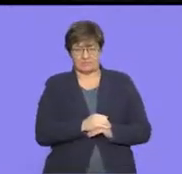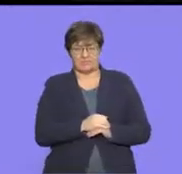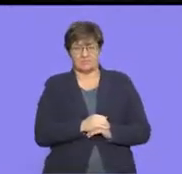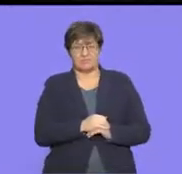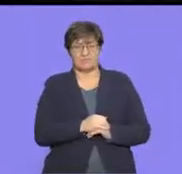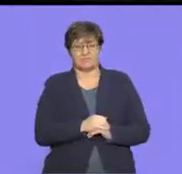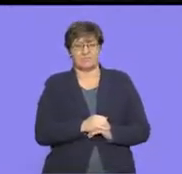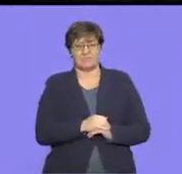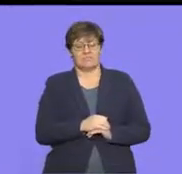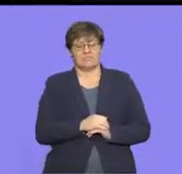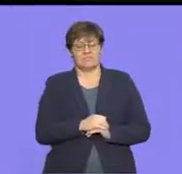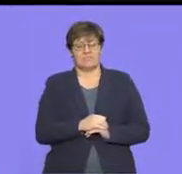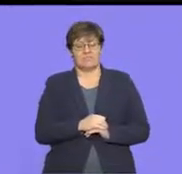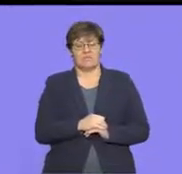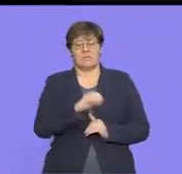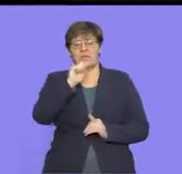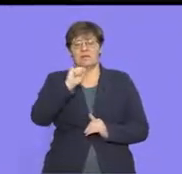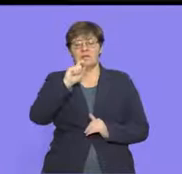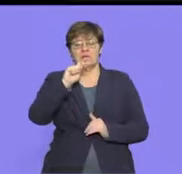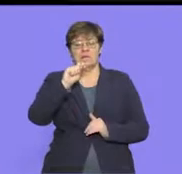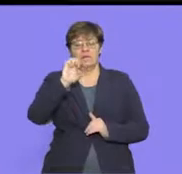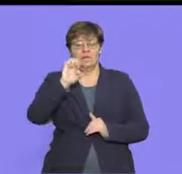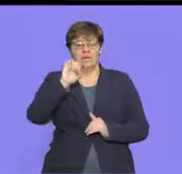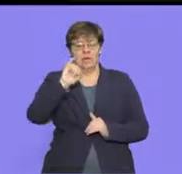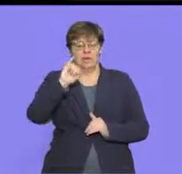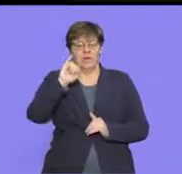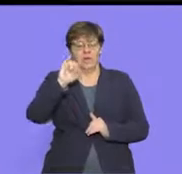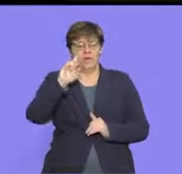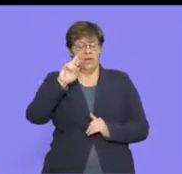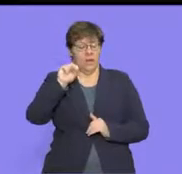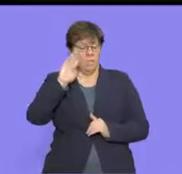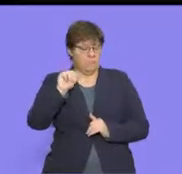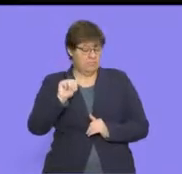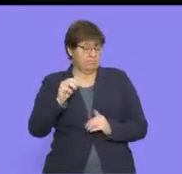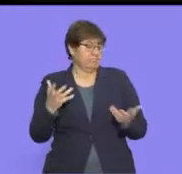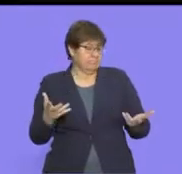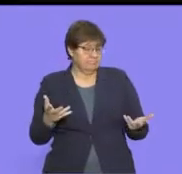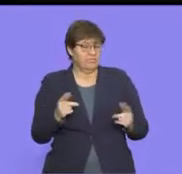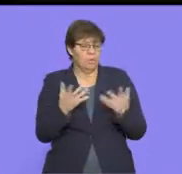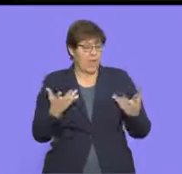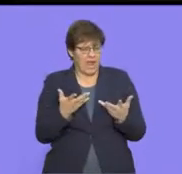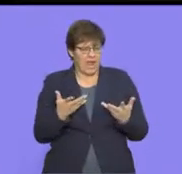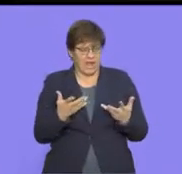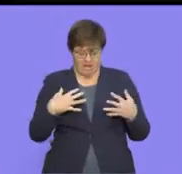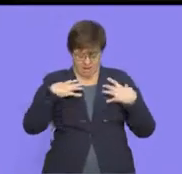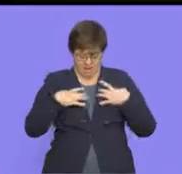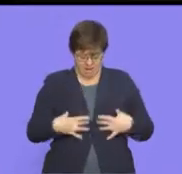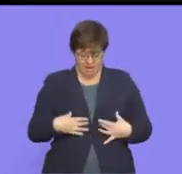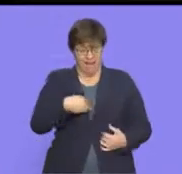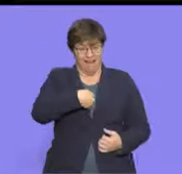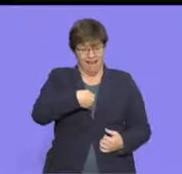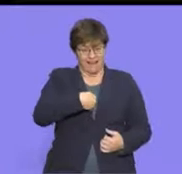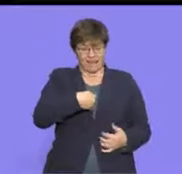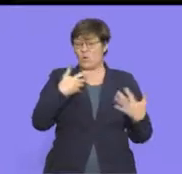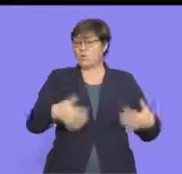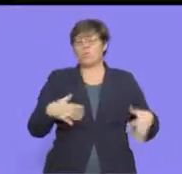the side of the sternum. Now, where does the sternum come into place? Guys, our lungs and our heart are really